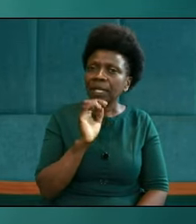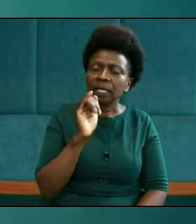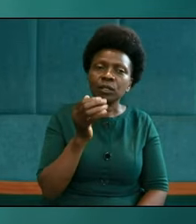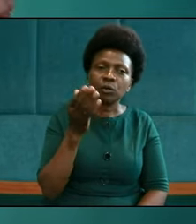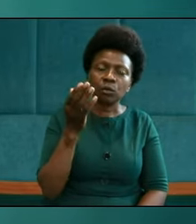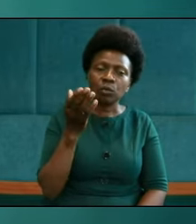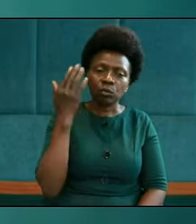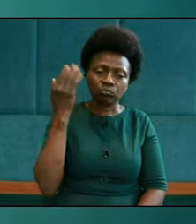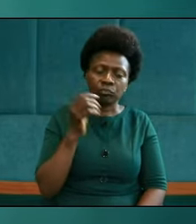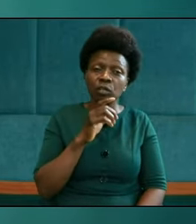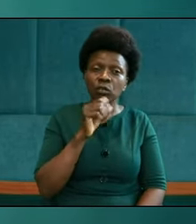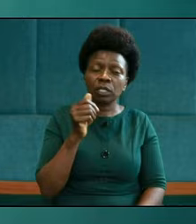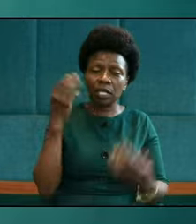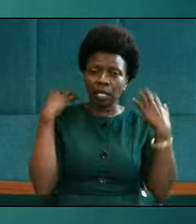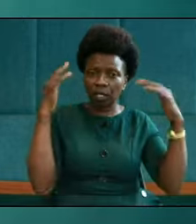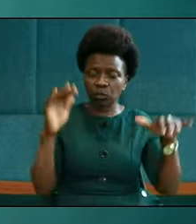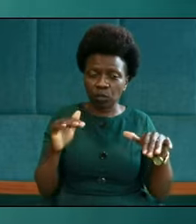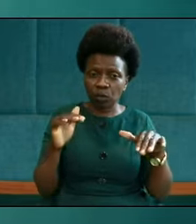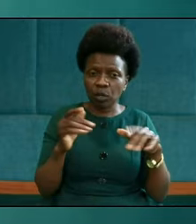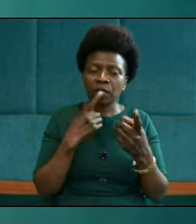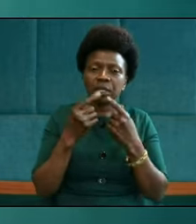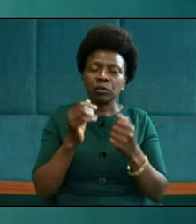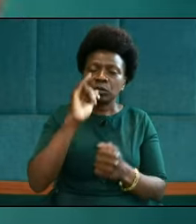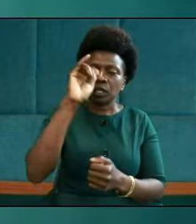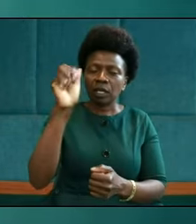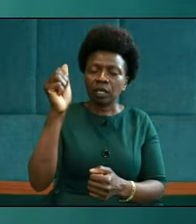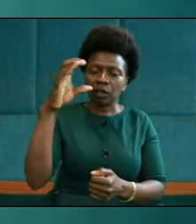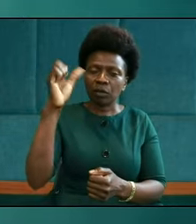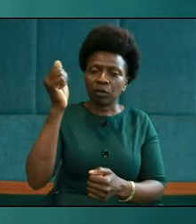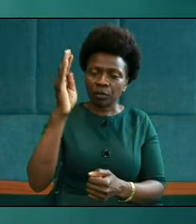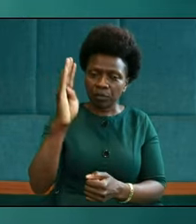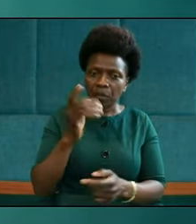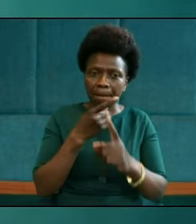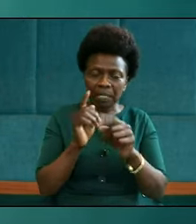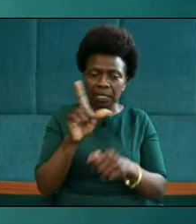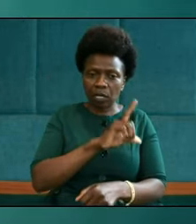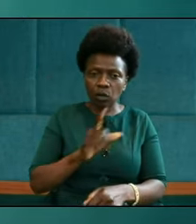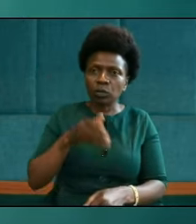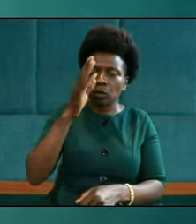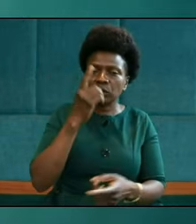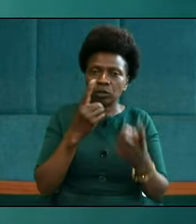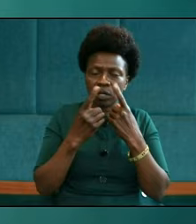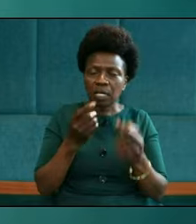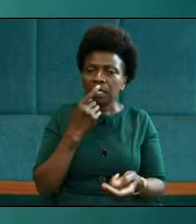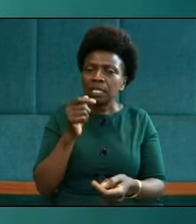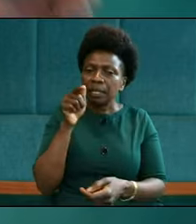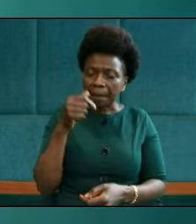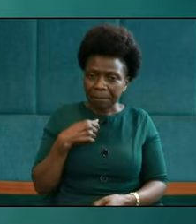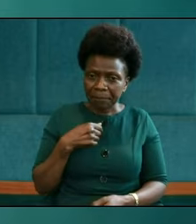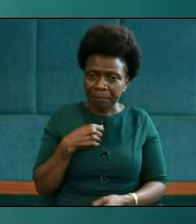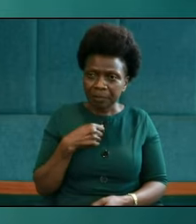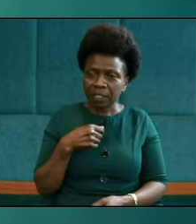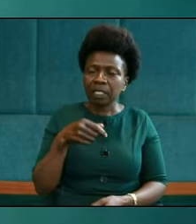an angel speaking to Jacob. It was the Lord God talking and saying, I am the Lord God of Abraham,